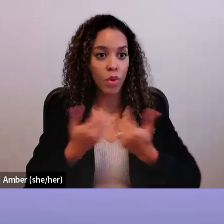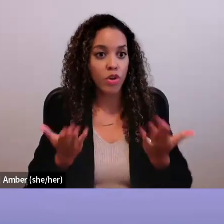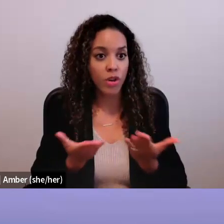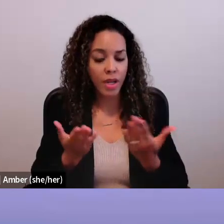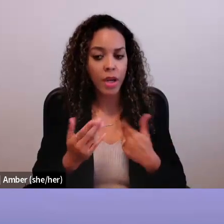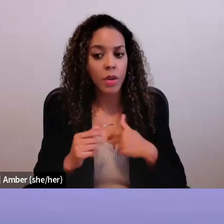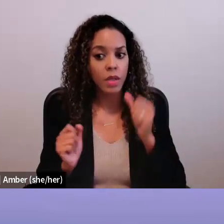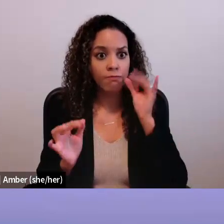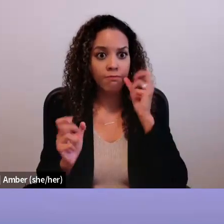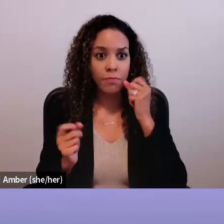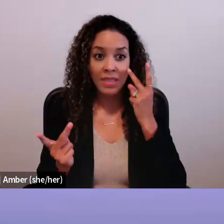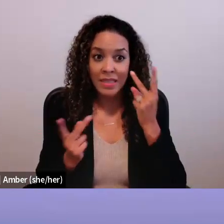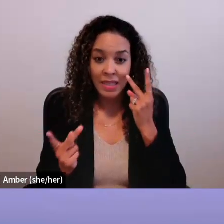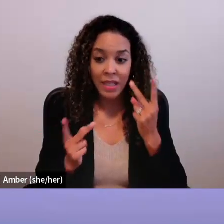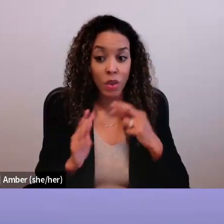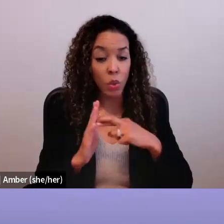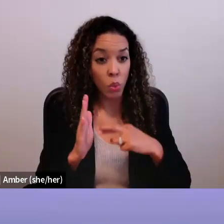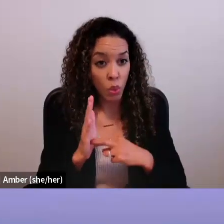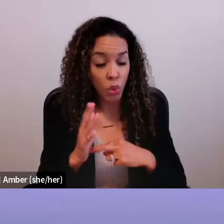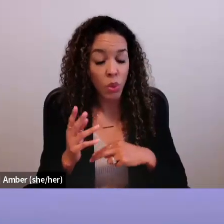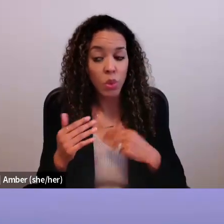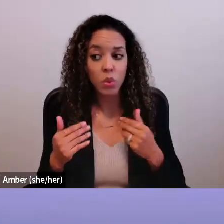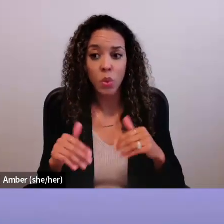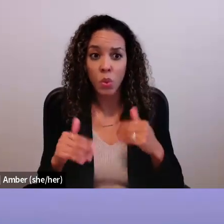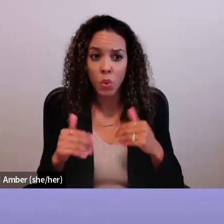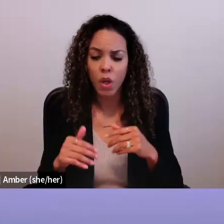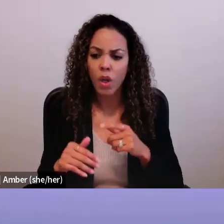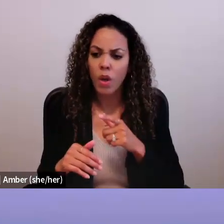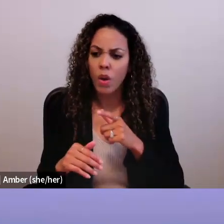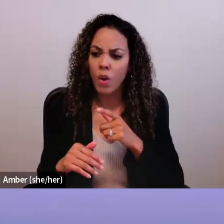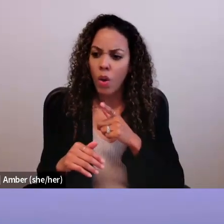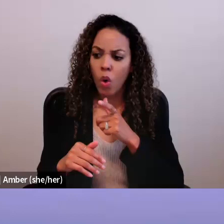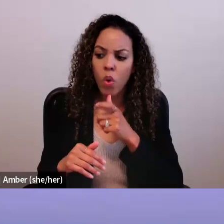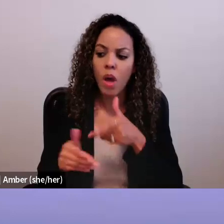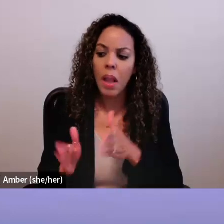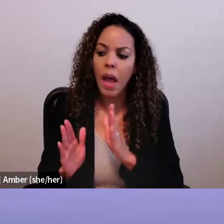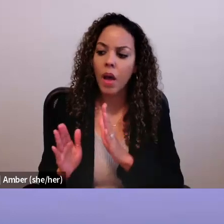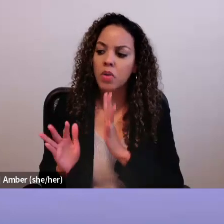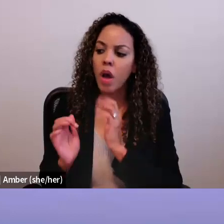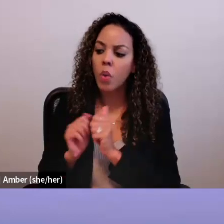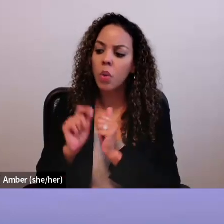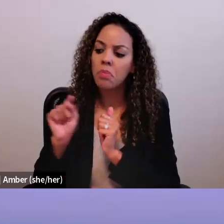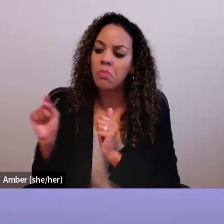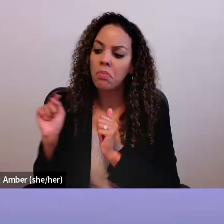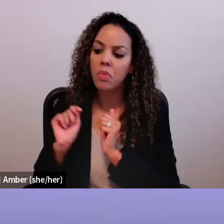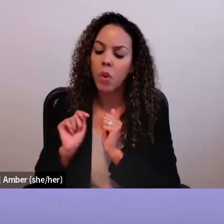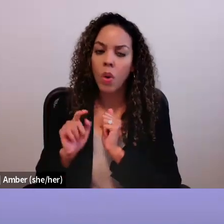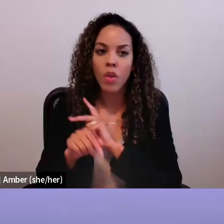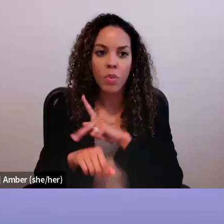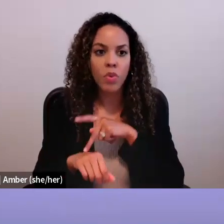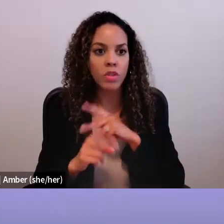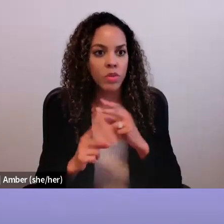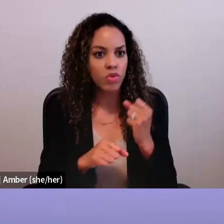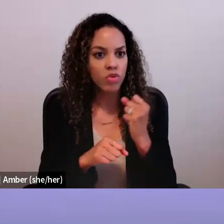fascinating to see the rules they had and who they let you talk to and not talk to, how the principals are very protective,